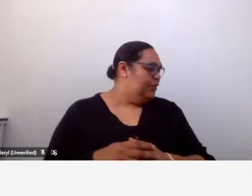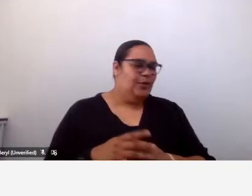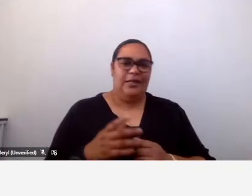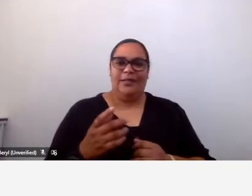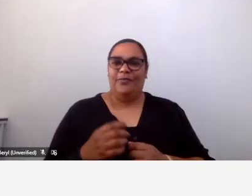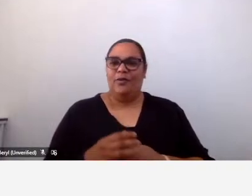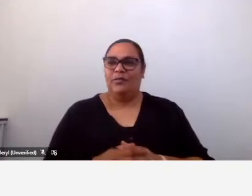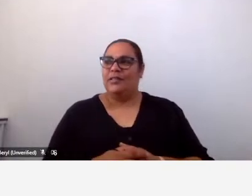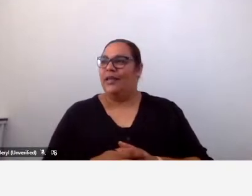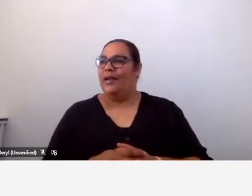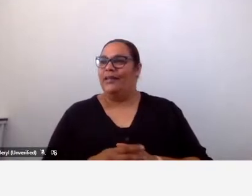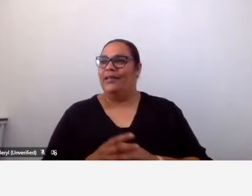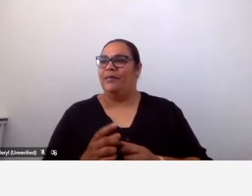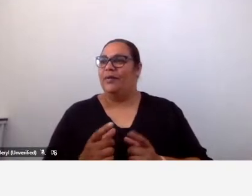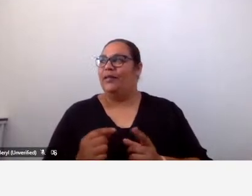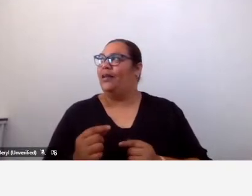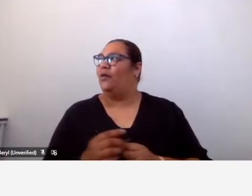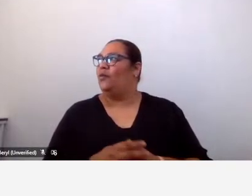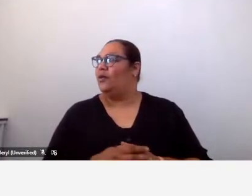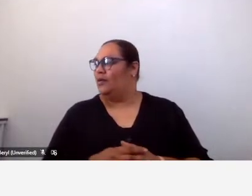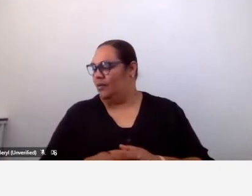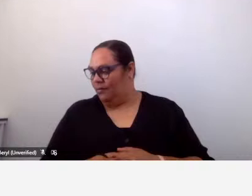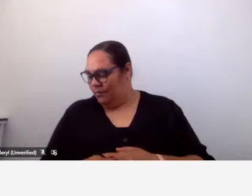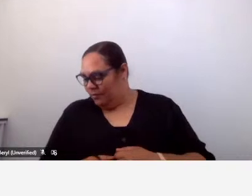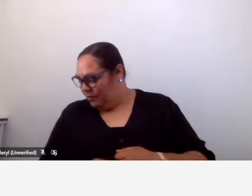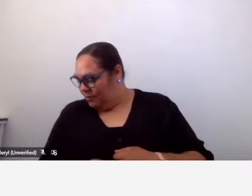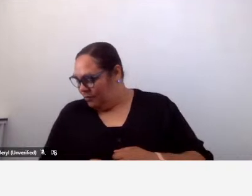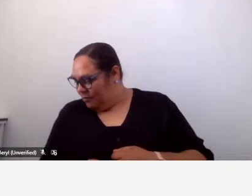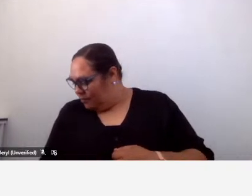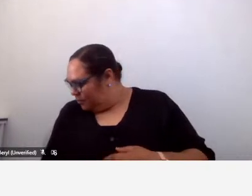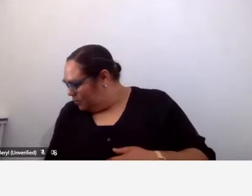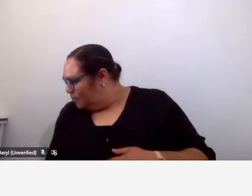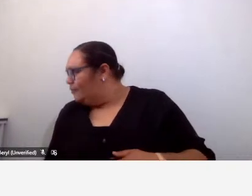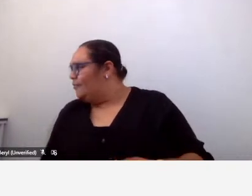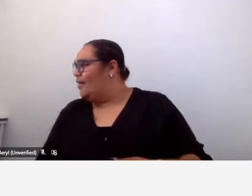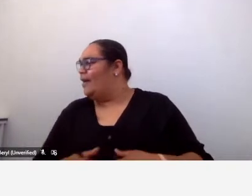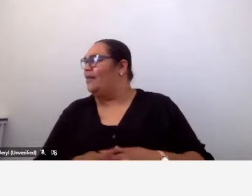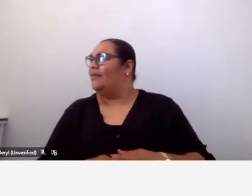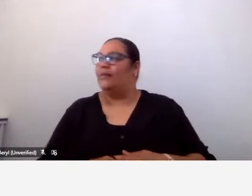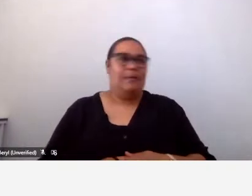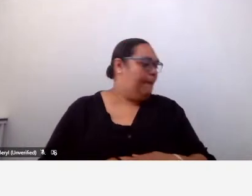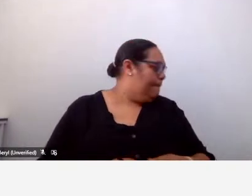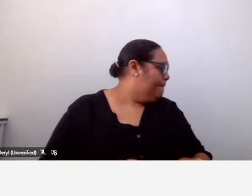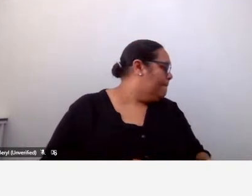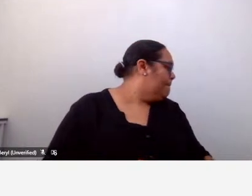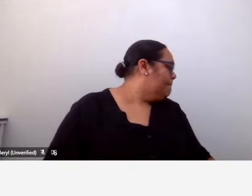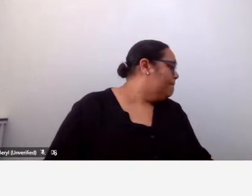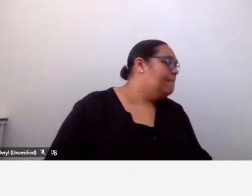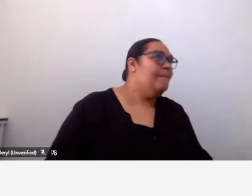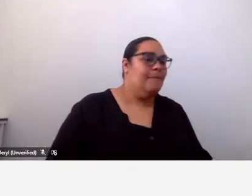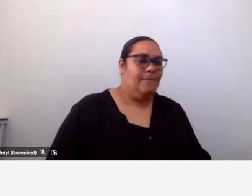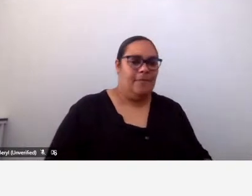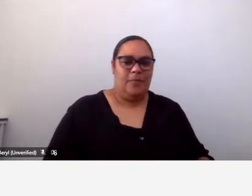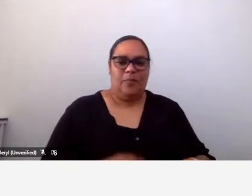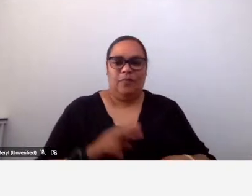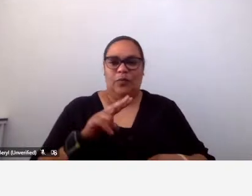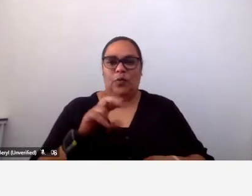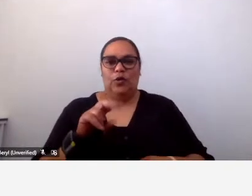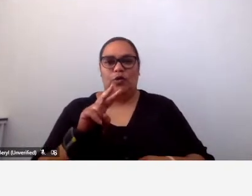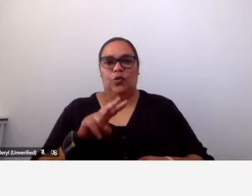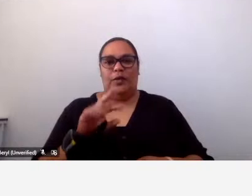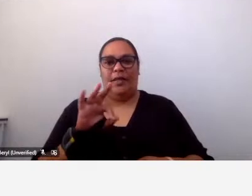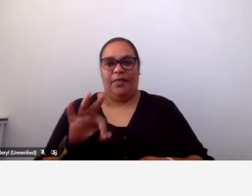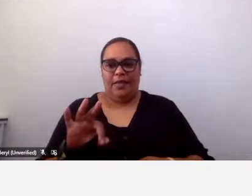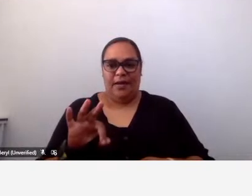actually starving them in any way. That was then 2023 came. In